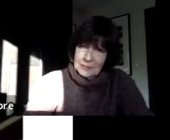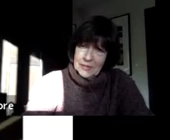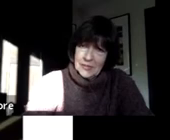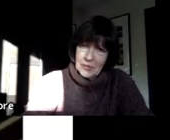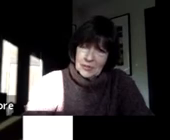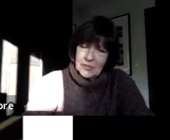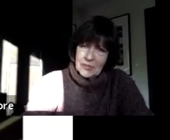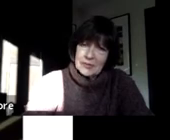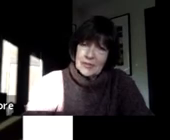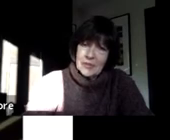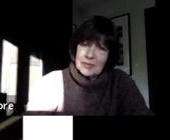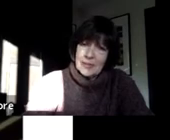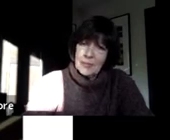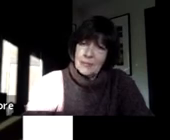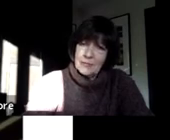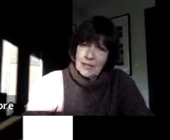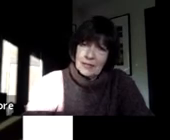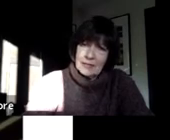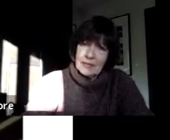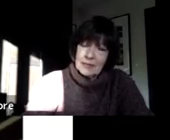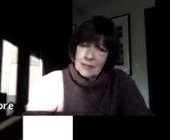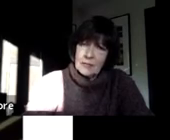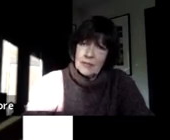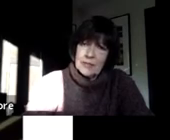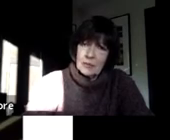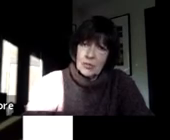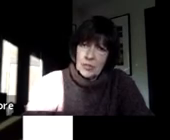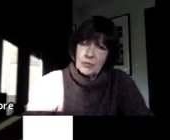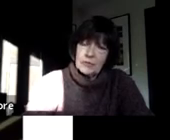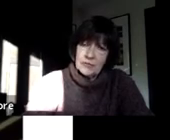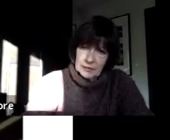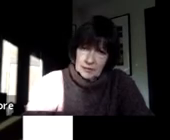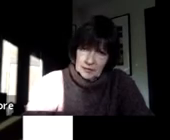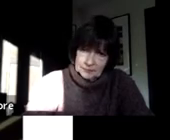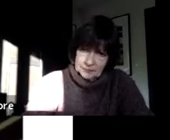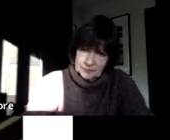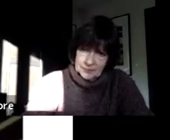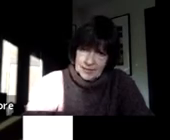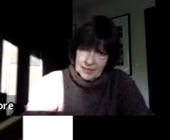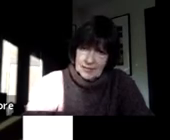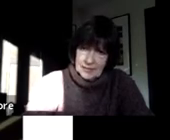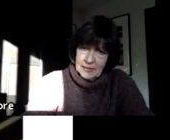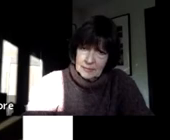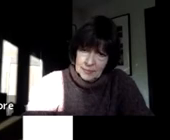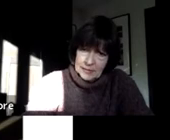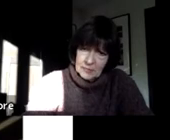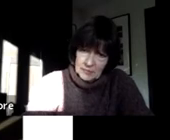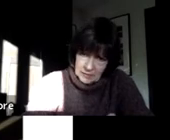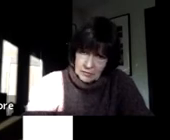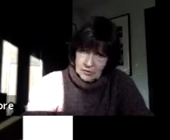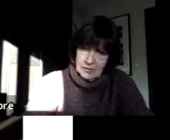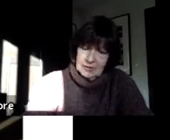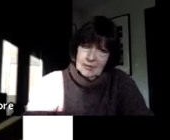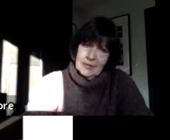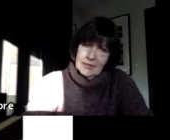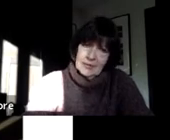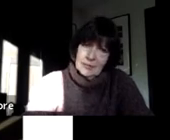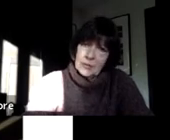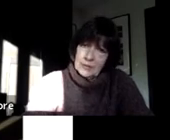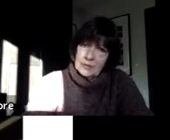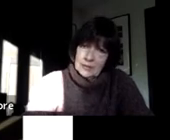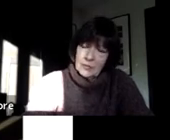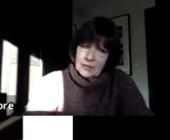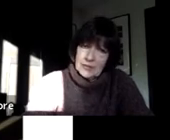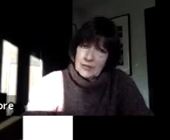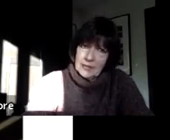for families who are struggling to accept the fact that an aircraft had total failure and is in the bottom of the ocean